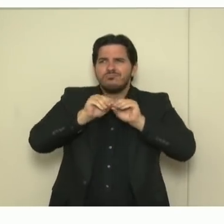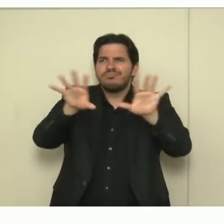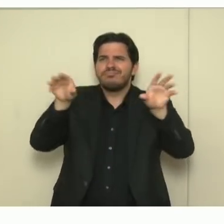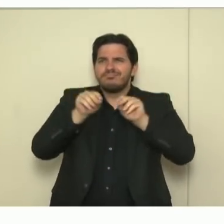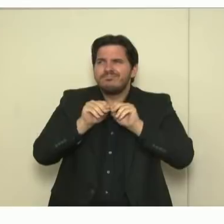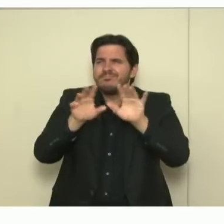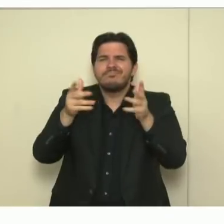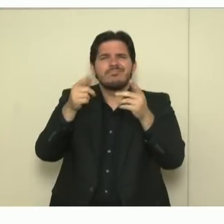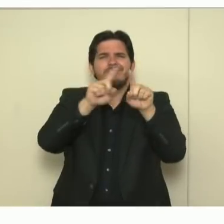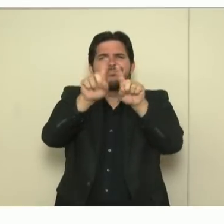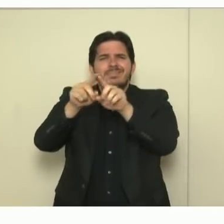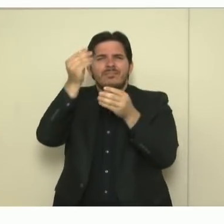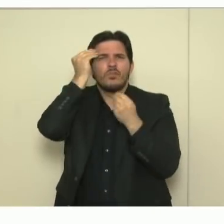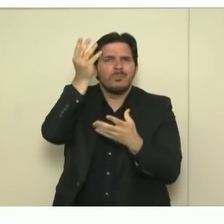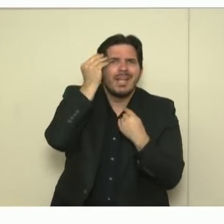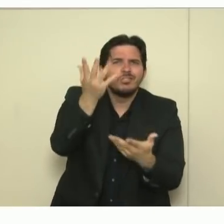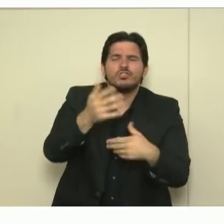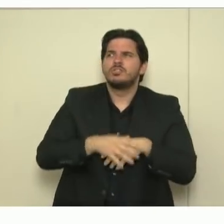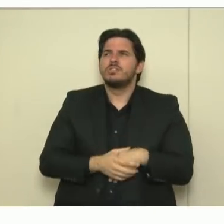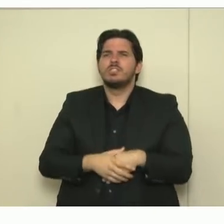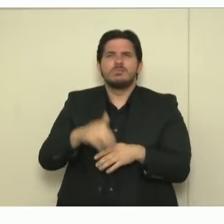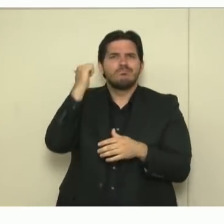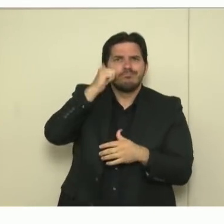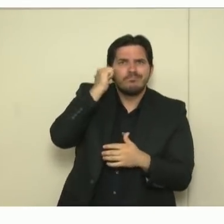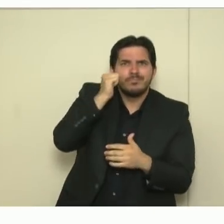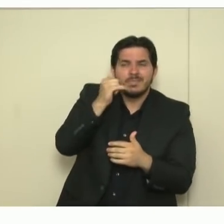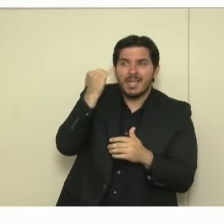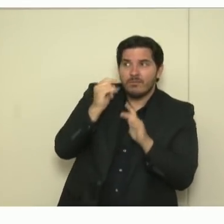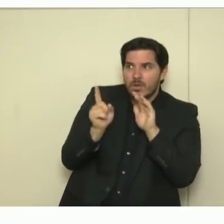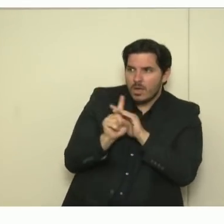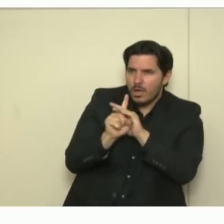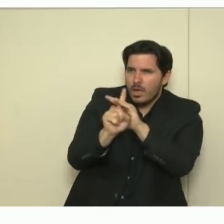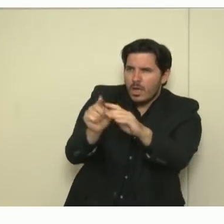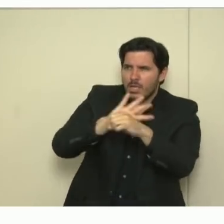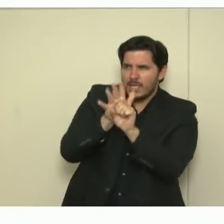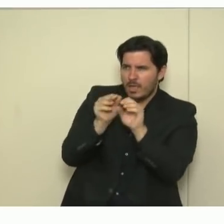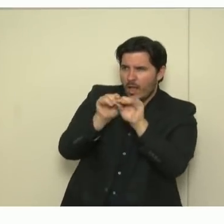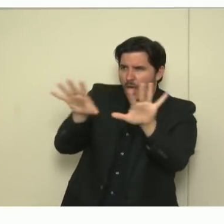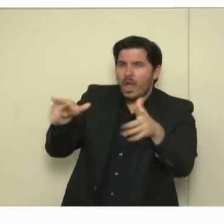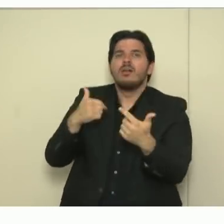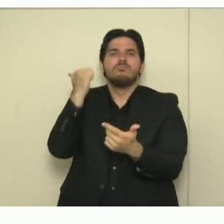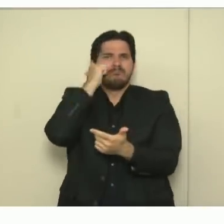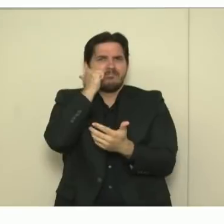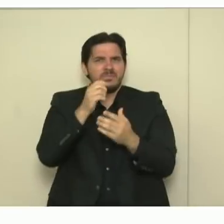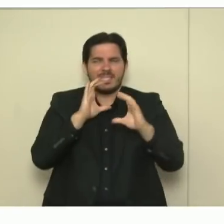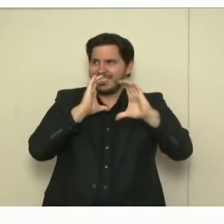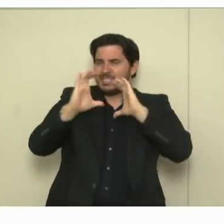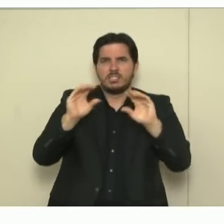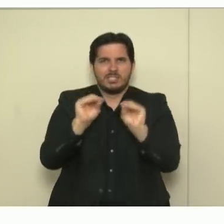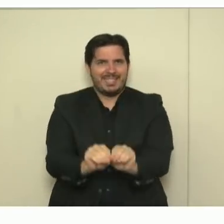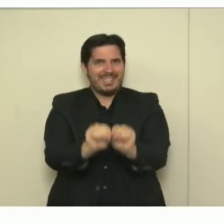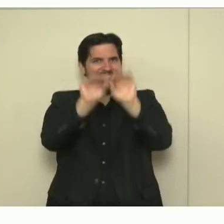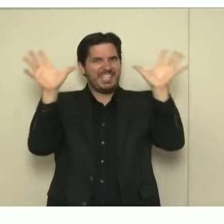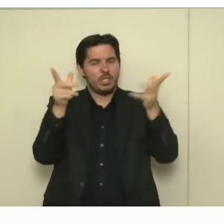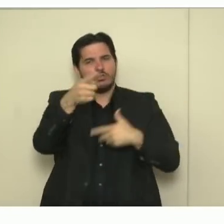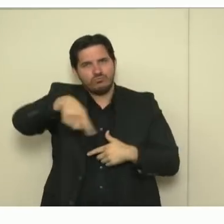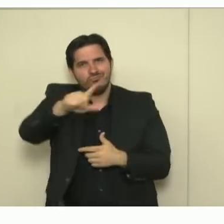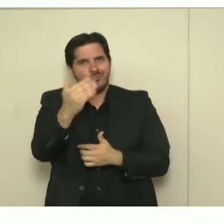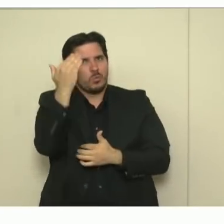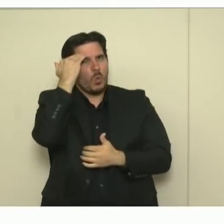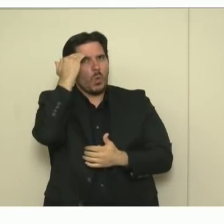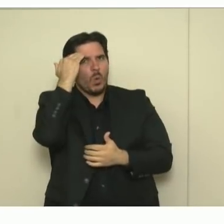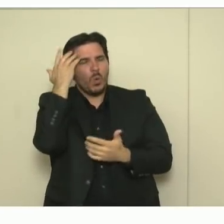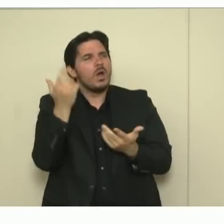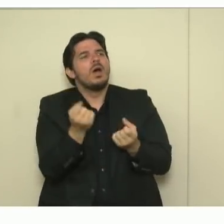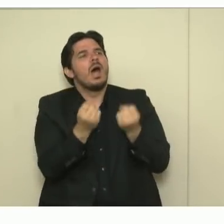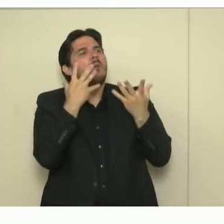relevant information about new daily cases as they come, doing that on a daily basis so the public will be able to transparently know the number